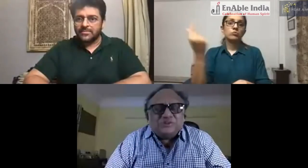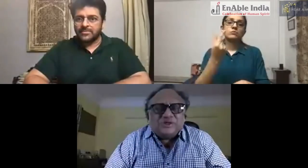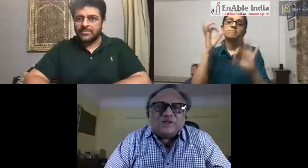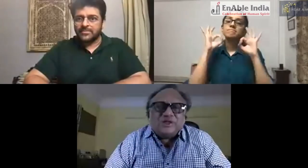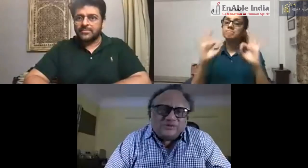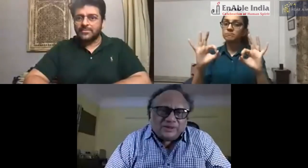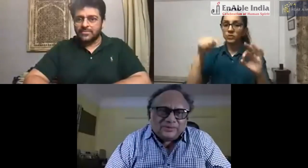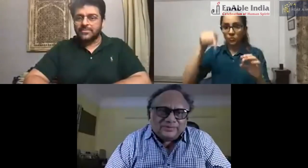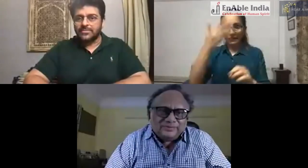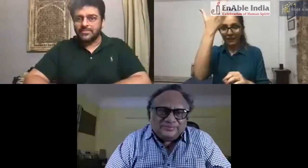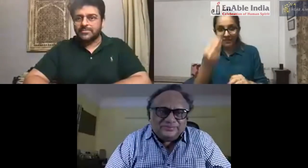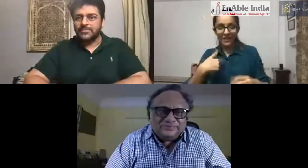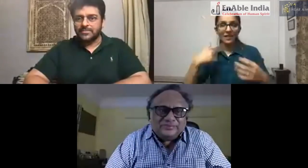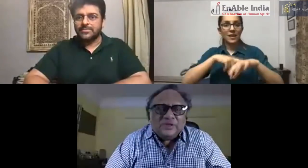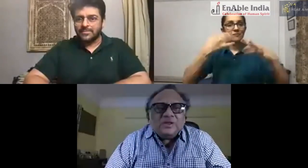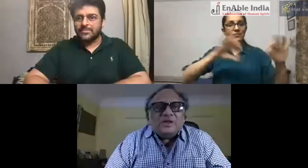of today evening.